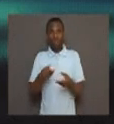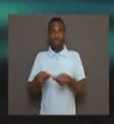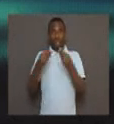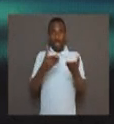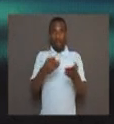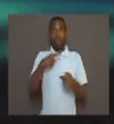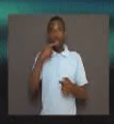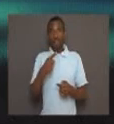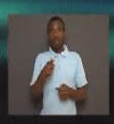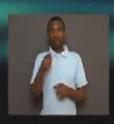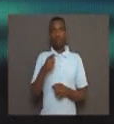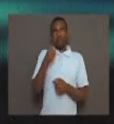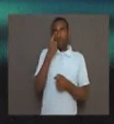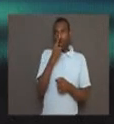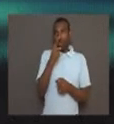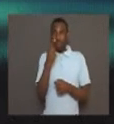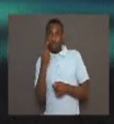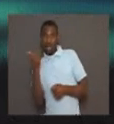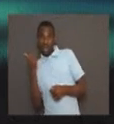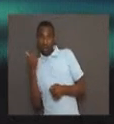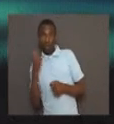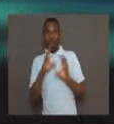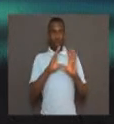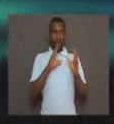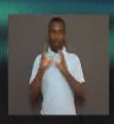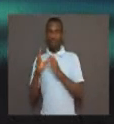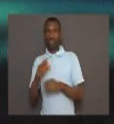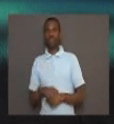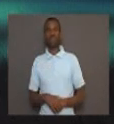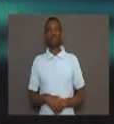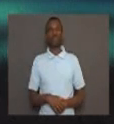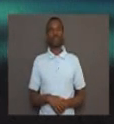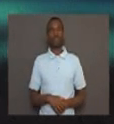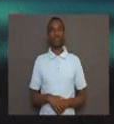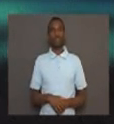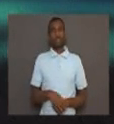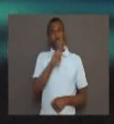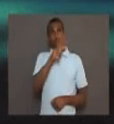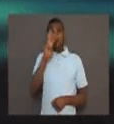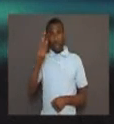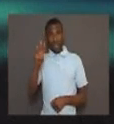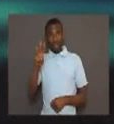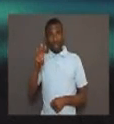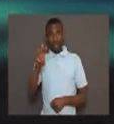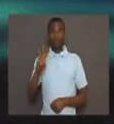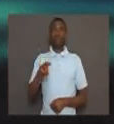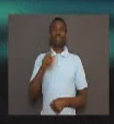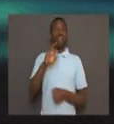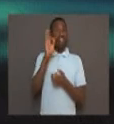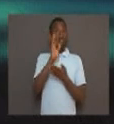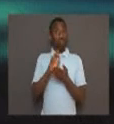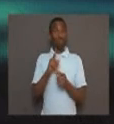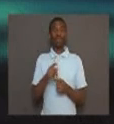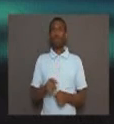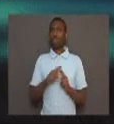provided to either component. The waveforms oscillate very